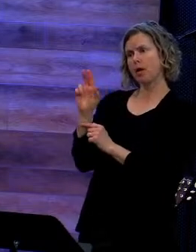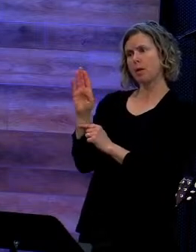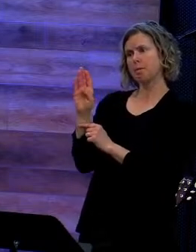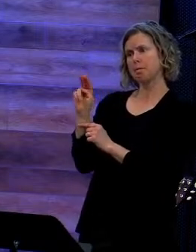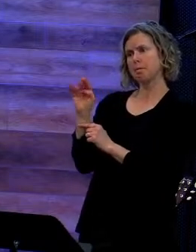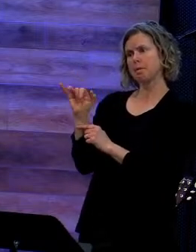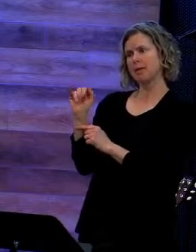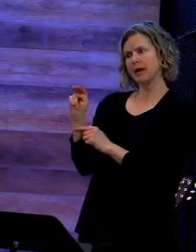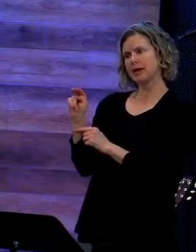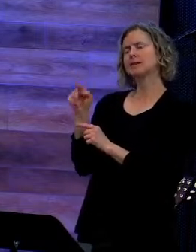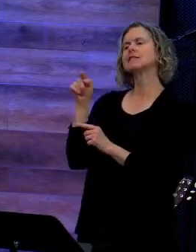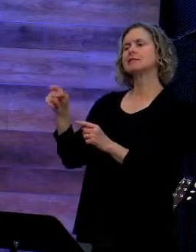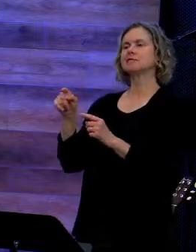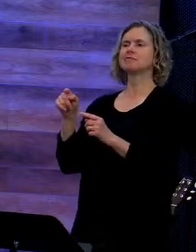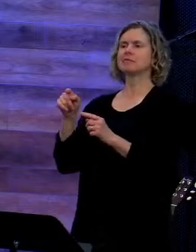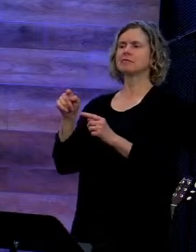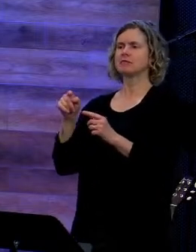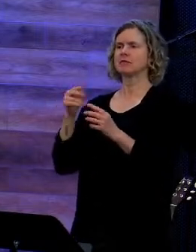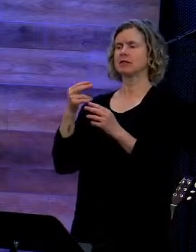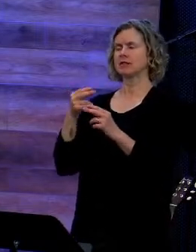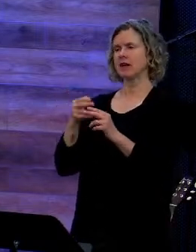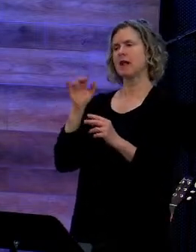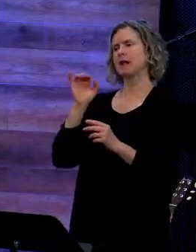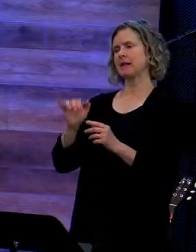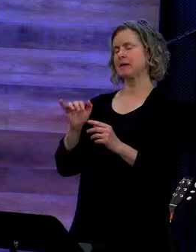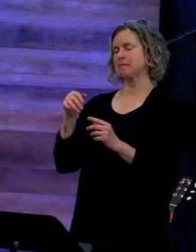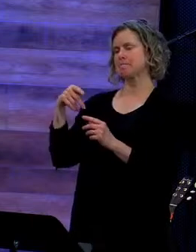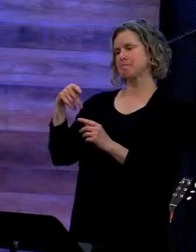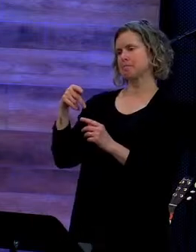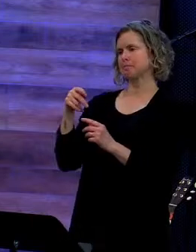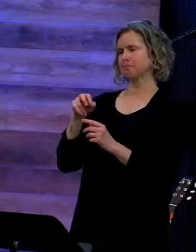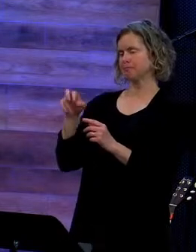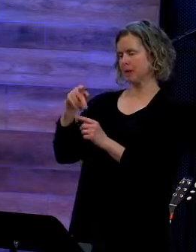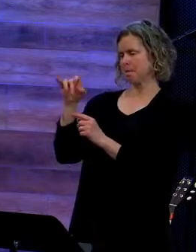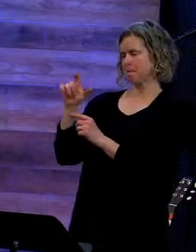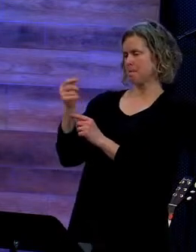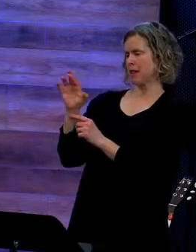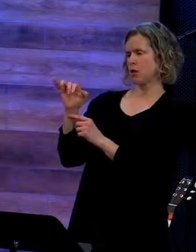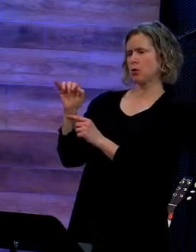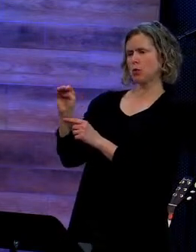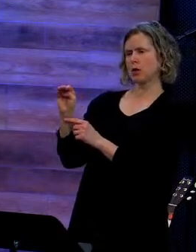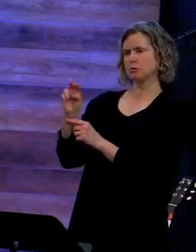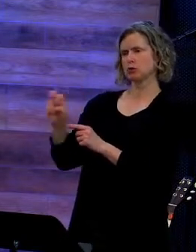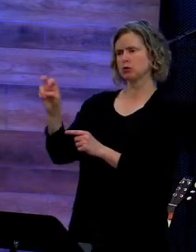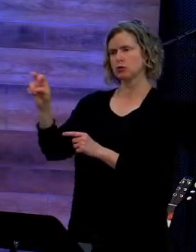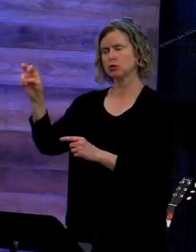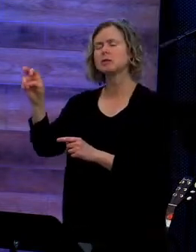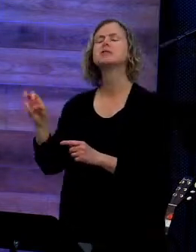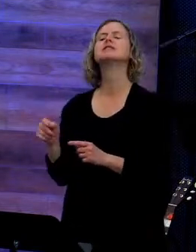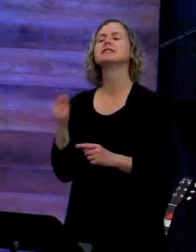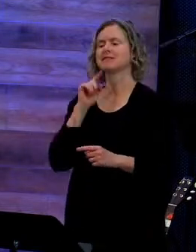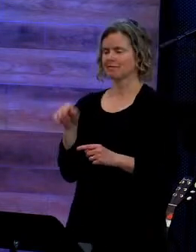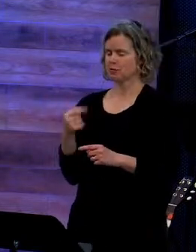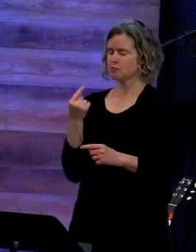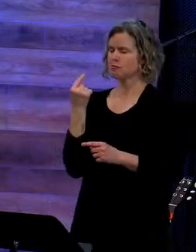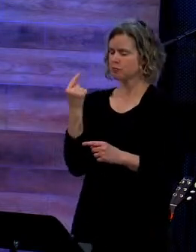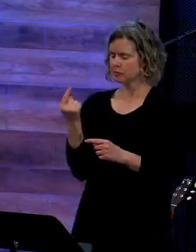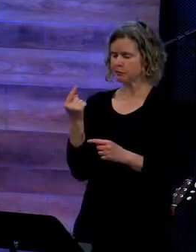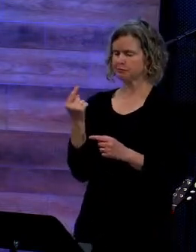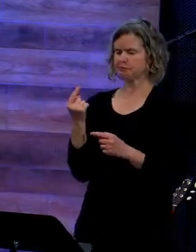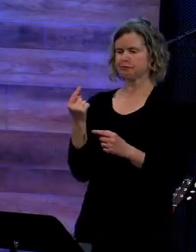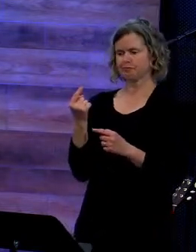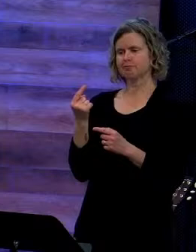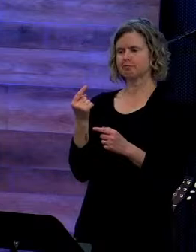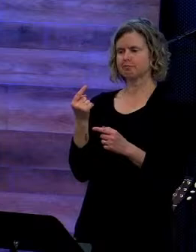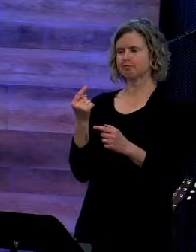like to become a Christian and then to live the Christian life. And it opens with a character named Christian, very inventive, John Bunyan.